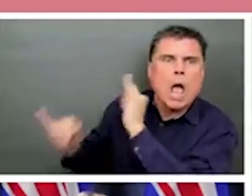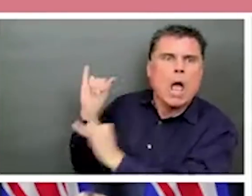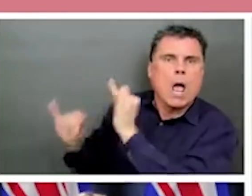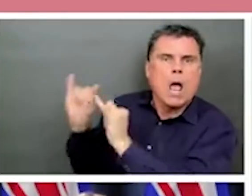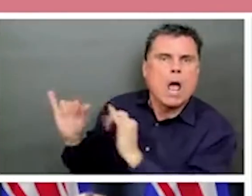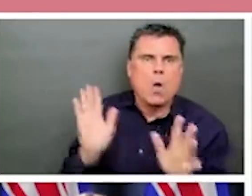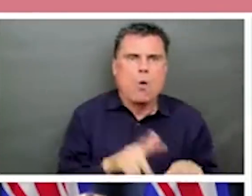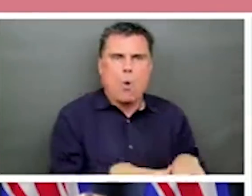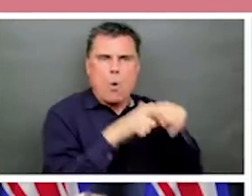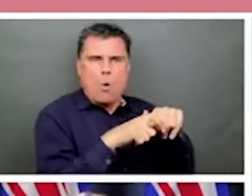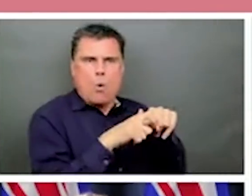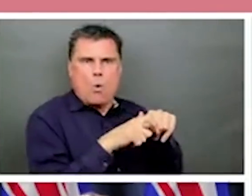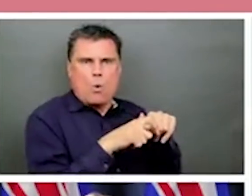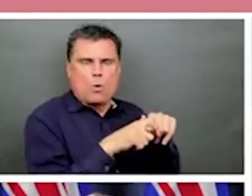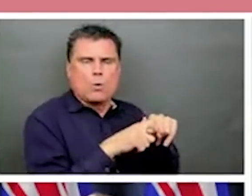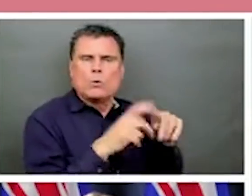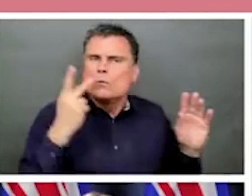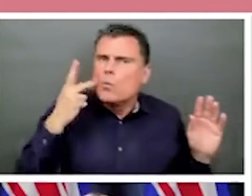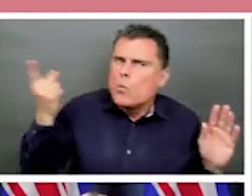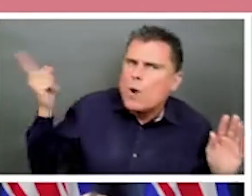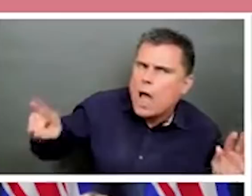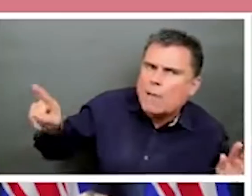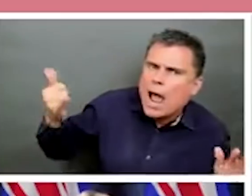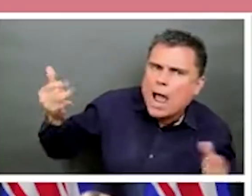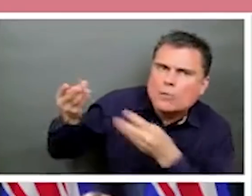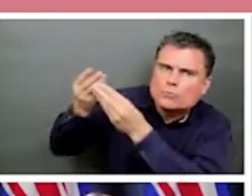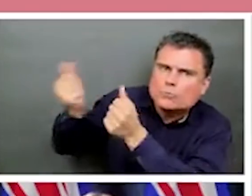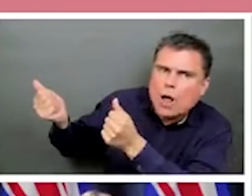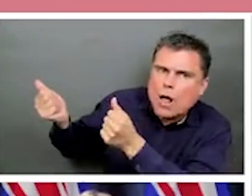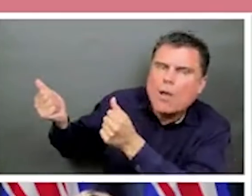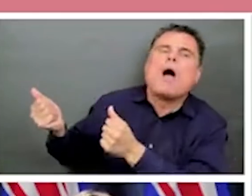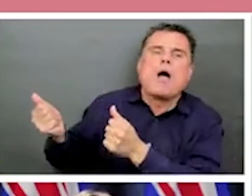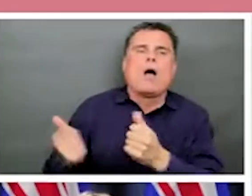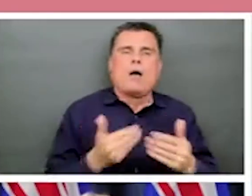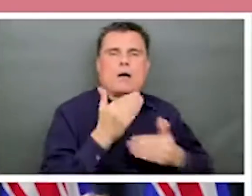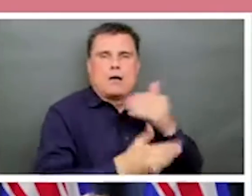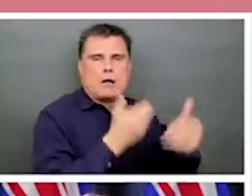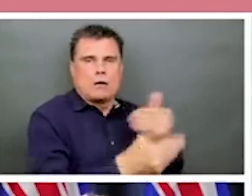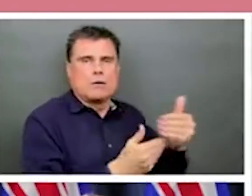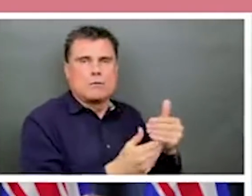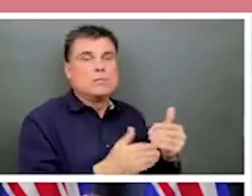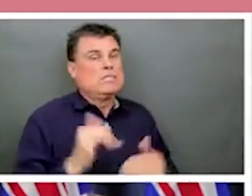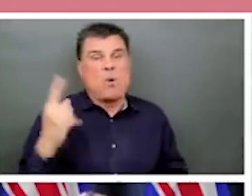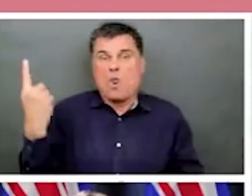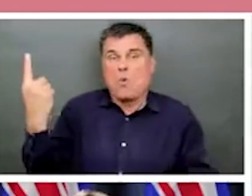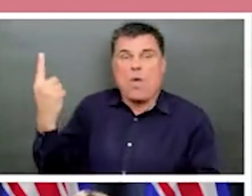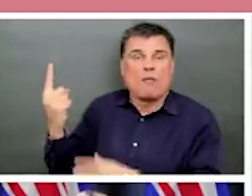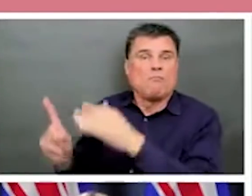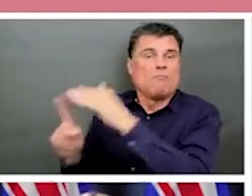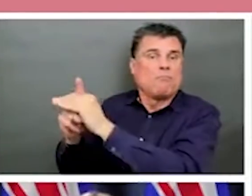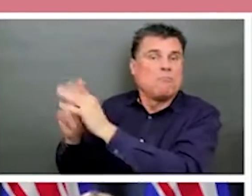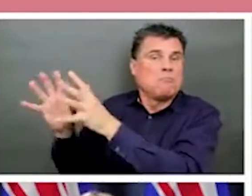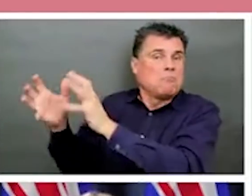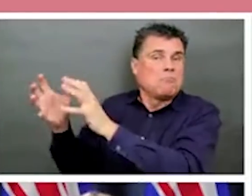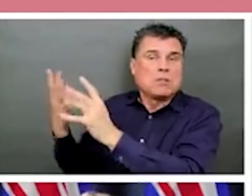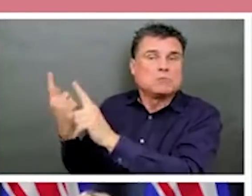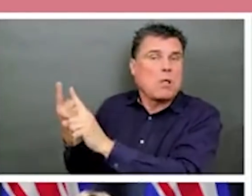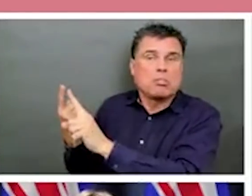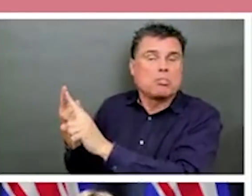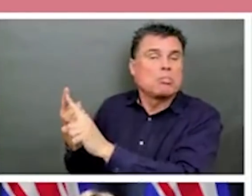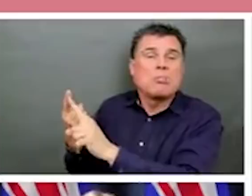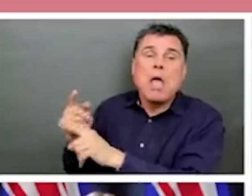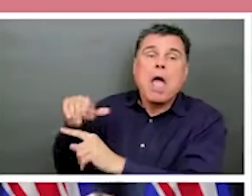assess those instances. And we're very pleased that we have not seen any of the same types of issues here in British